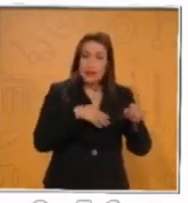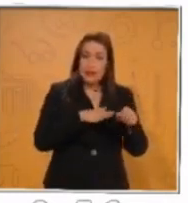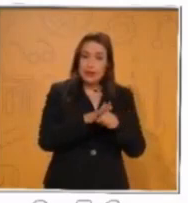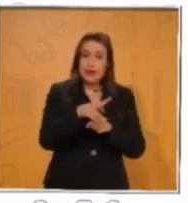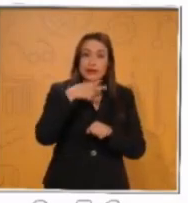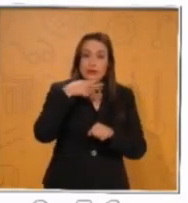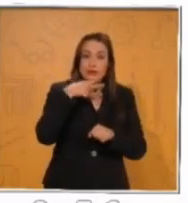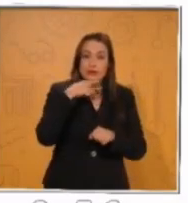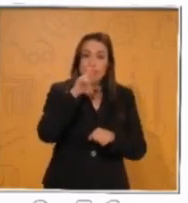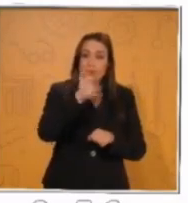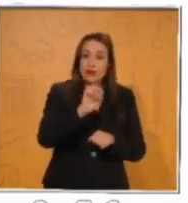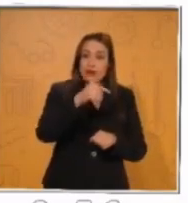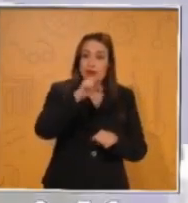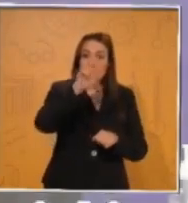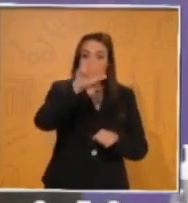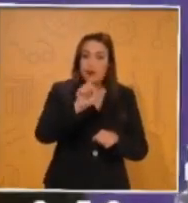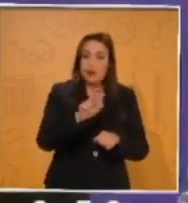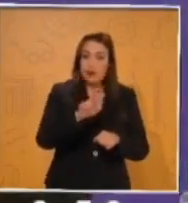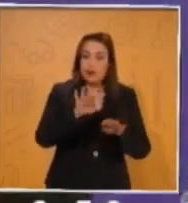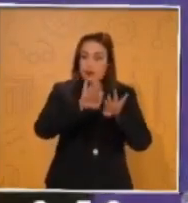verb.